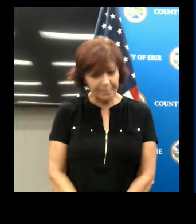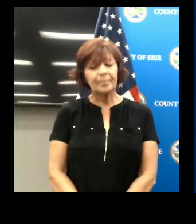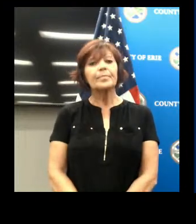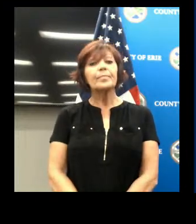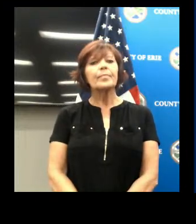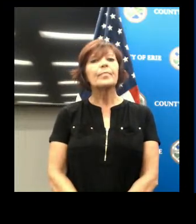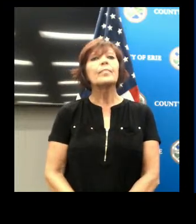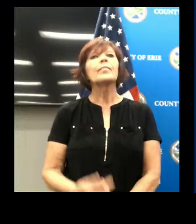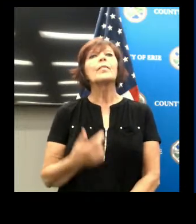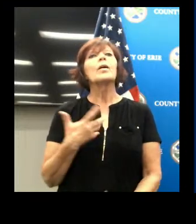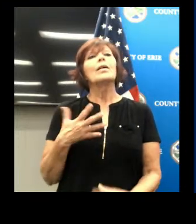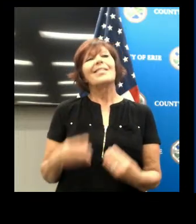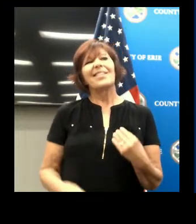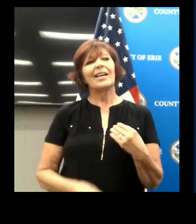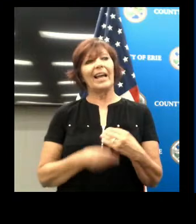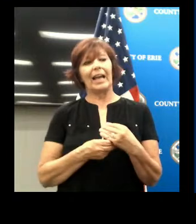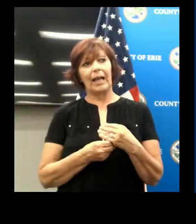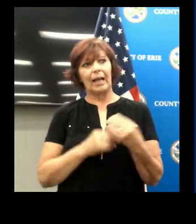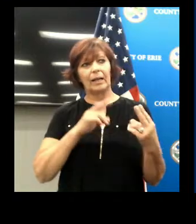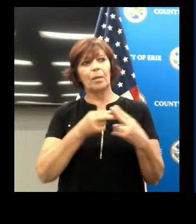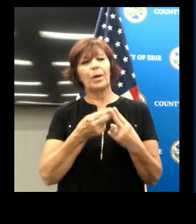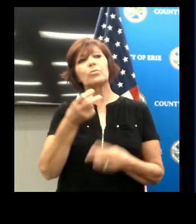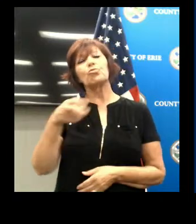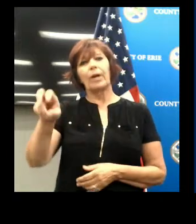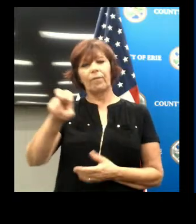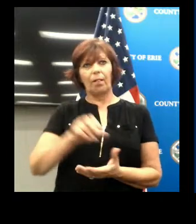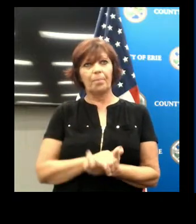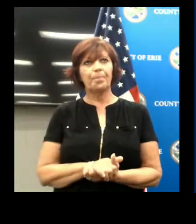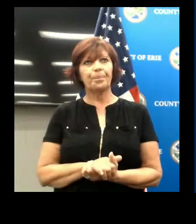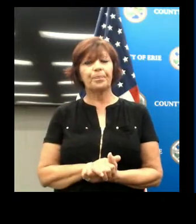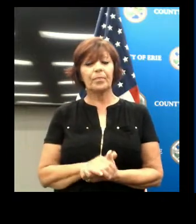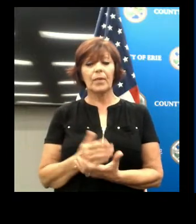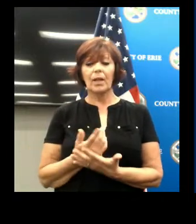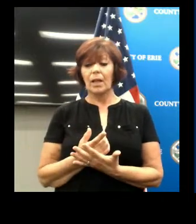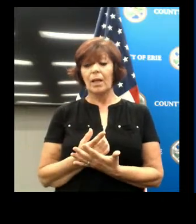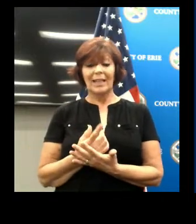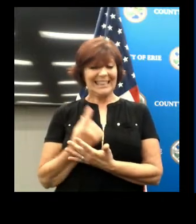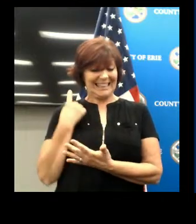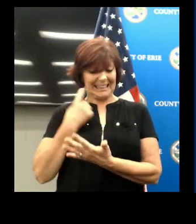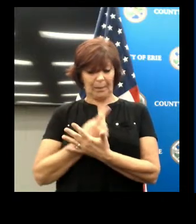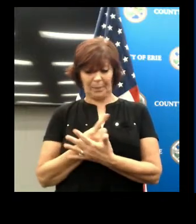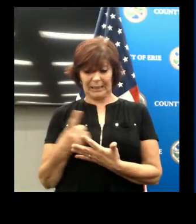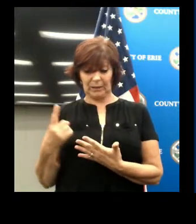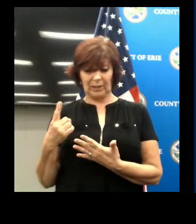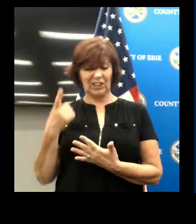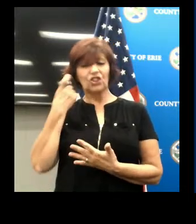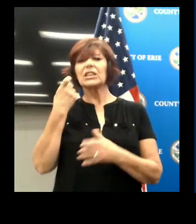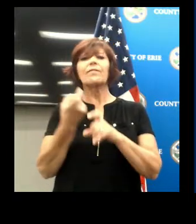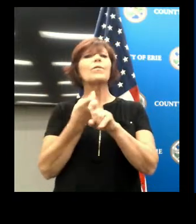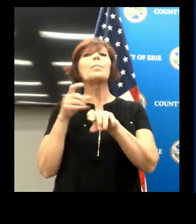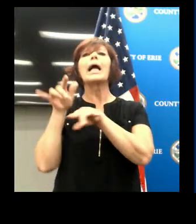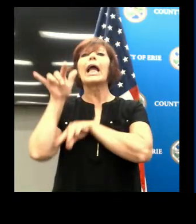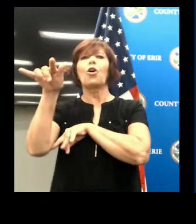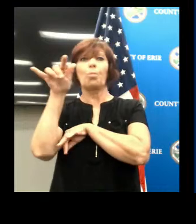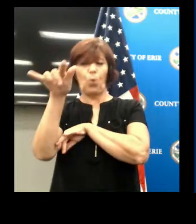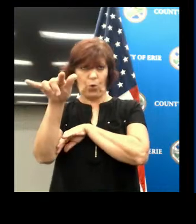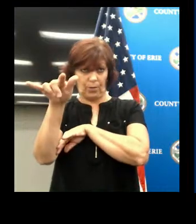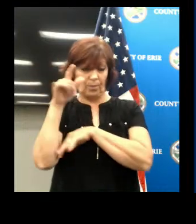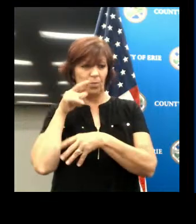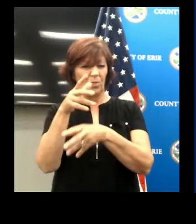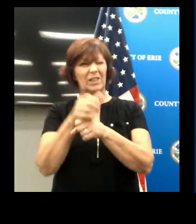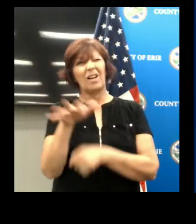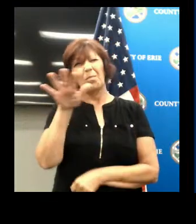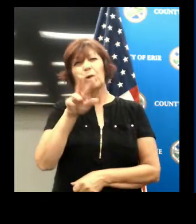I just want to add a little bit about travel. I mean, the past week, just from the airport, we received